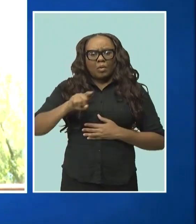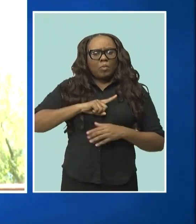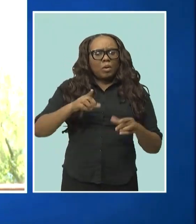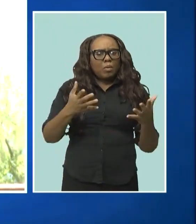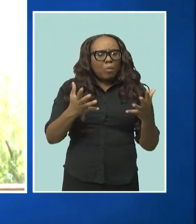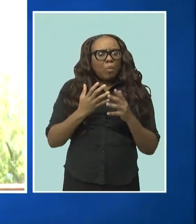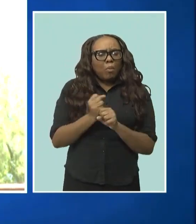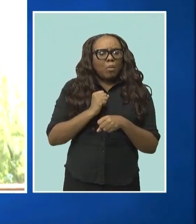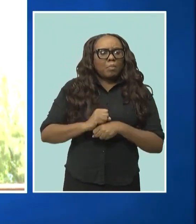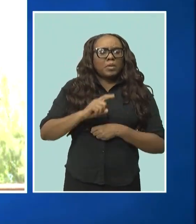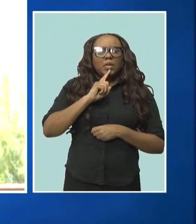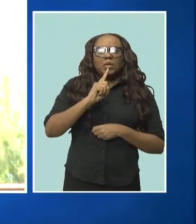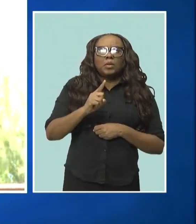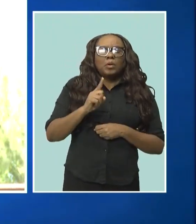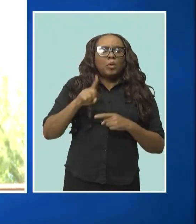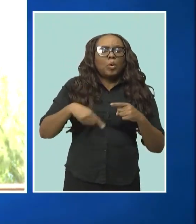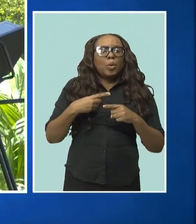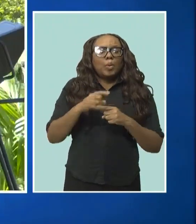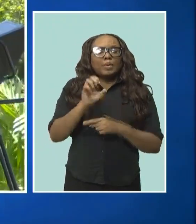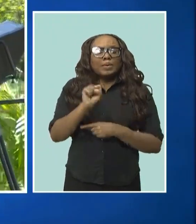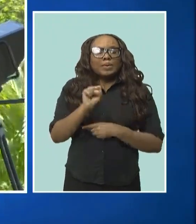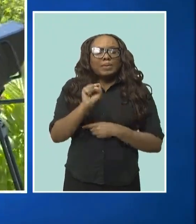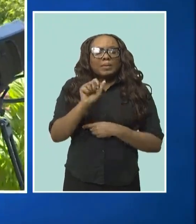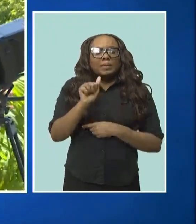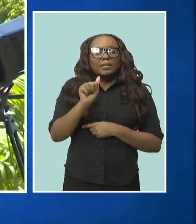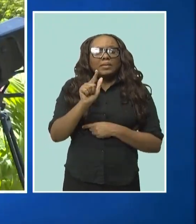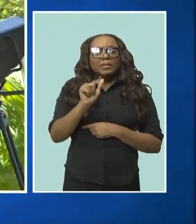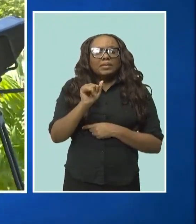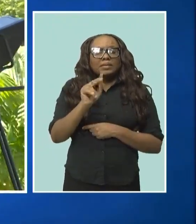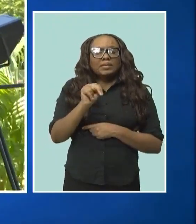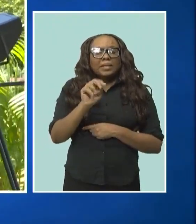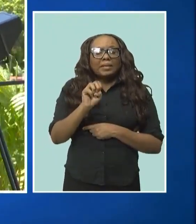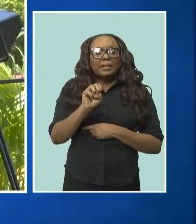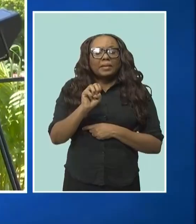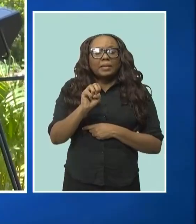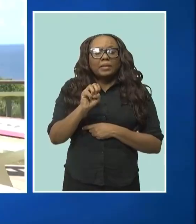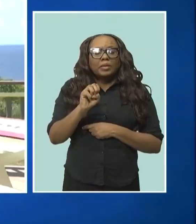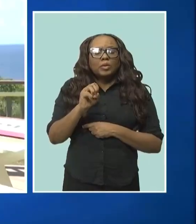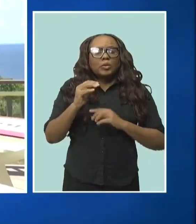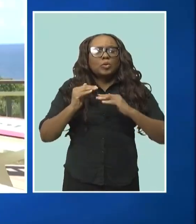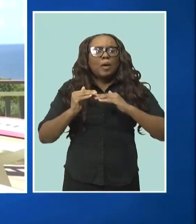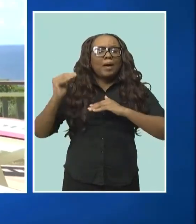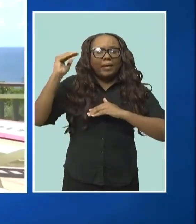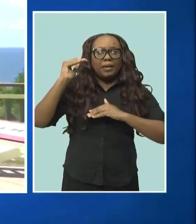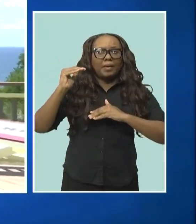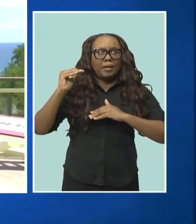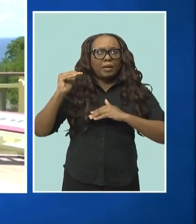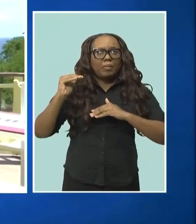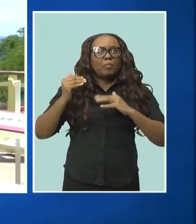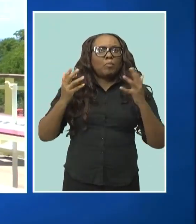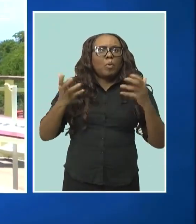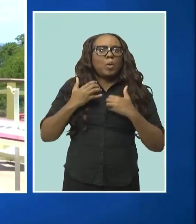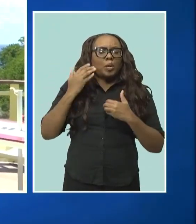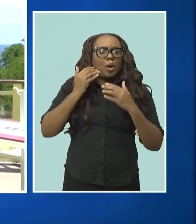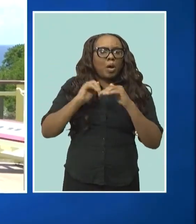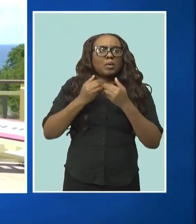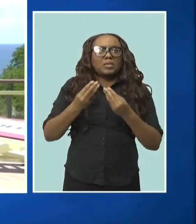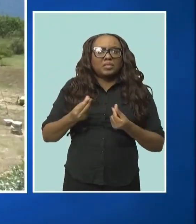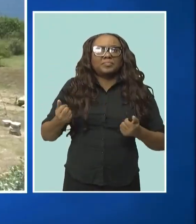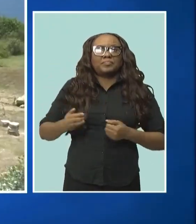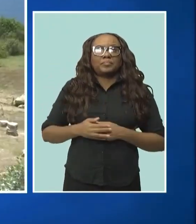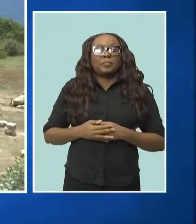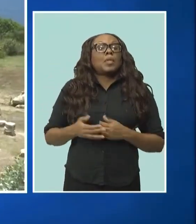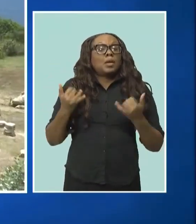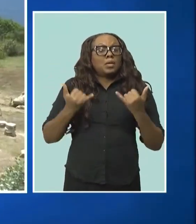activity becomes too high. Prime Minister Motley also reports a number of countries are now paying close attention to natural disaster